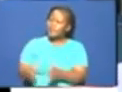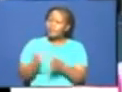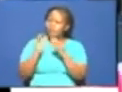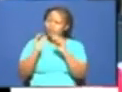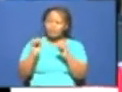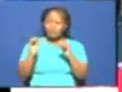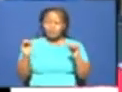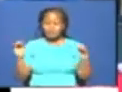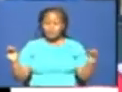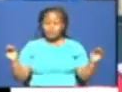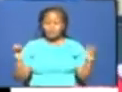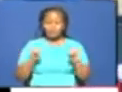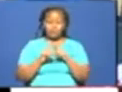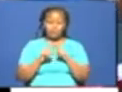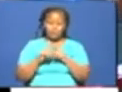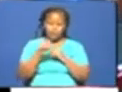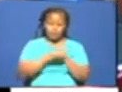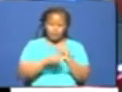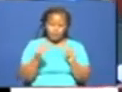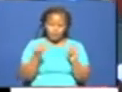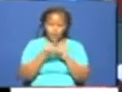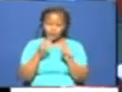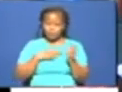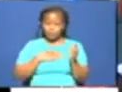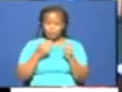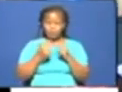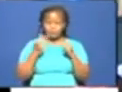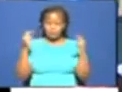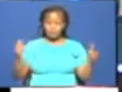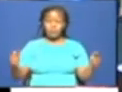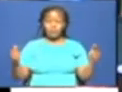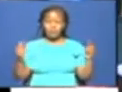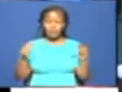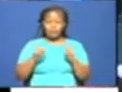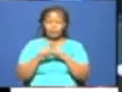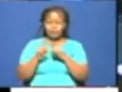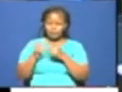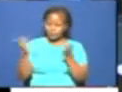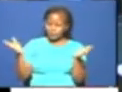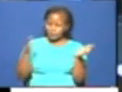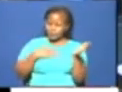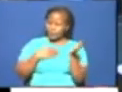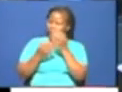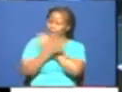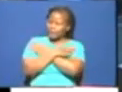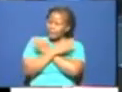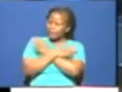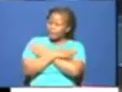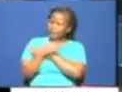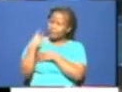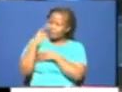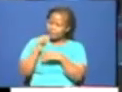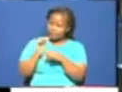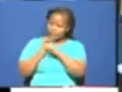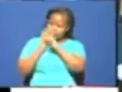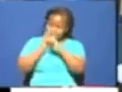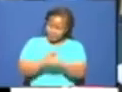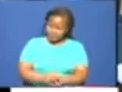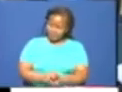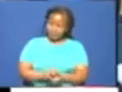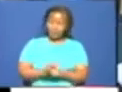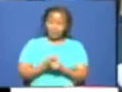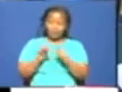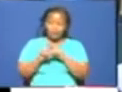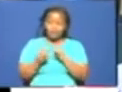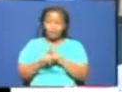enemy. Together with my comrades who endured torture and survived those dark days